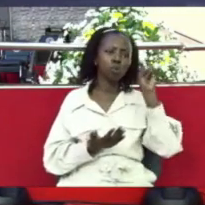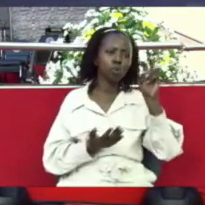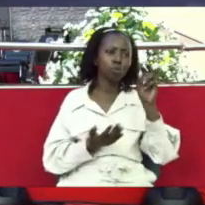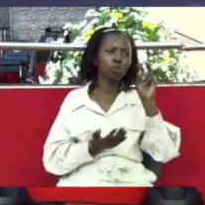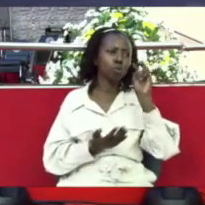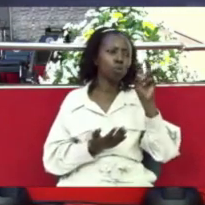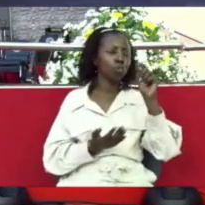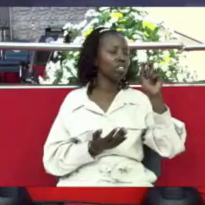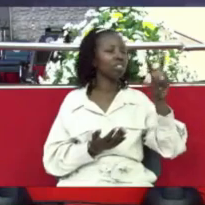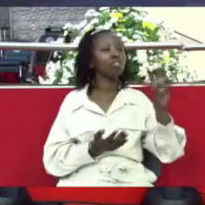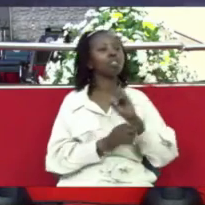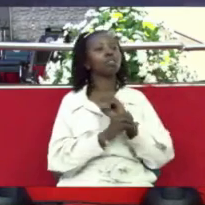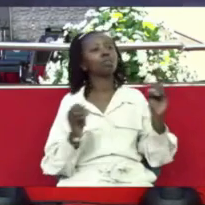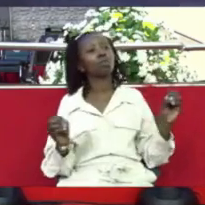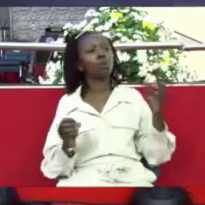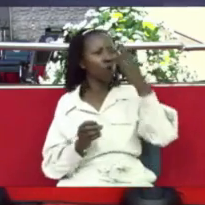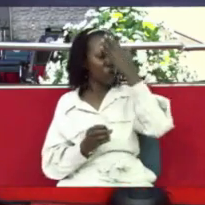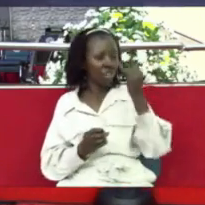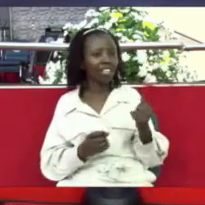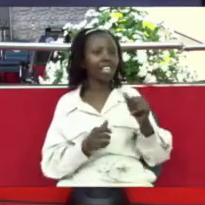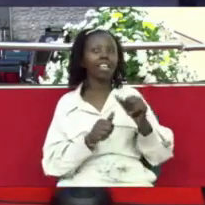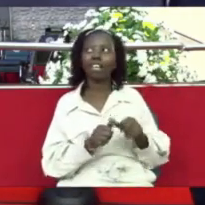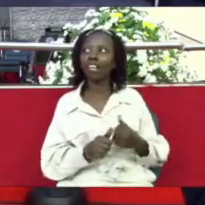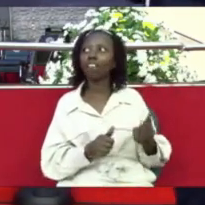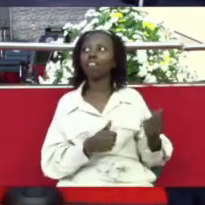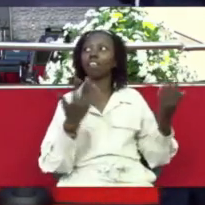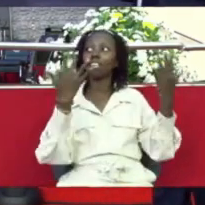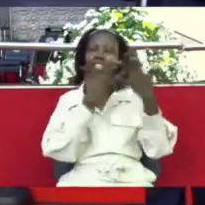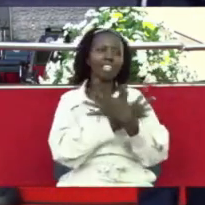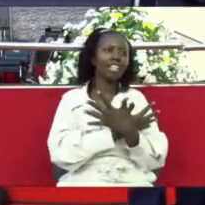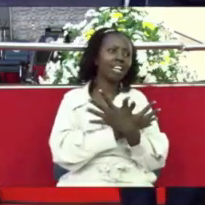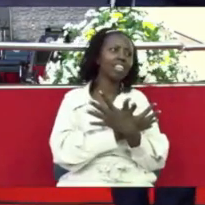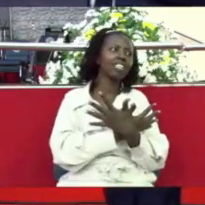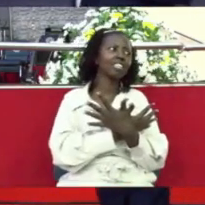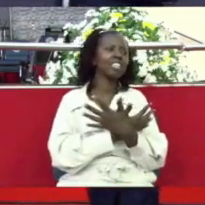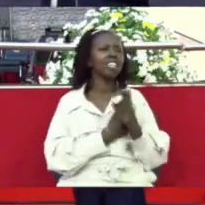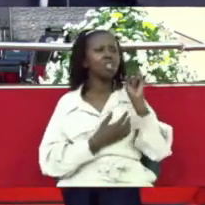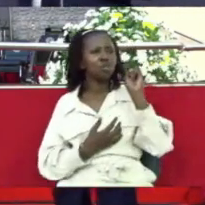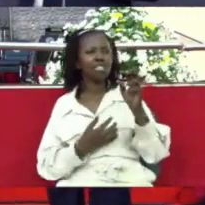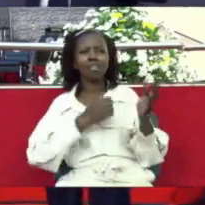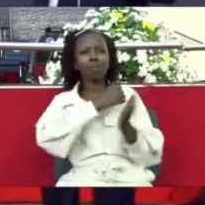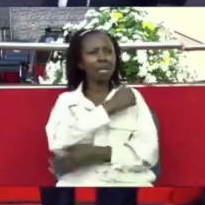Every night has to be exceeded by another night of something much, much worse.